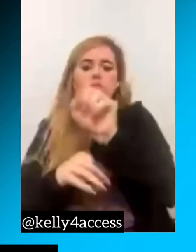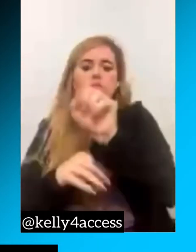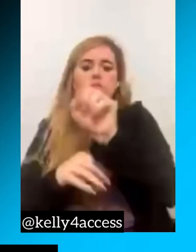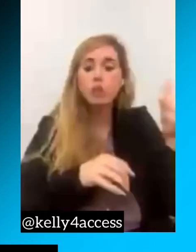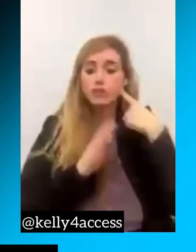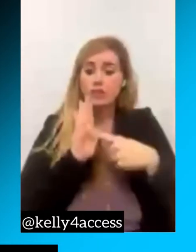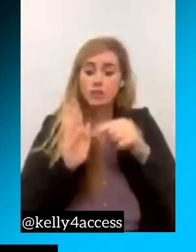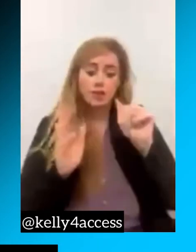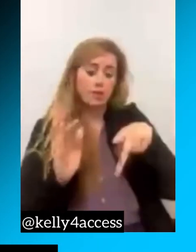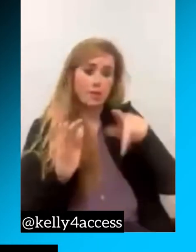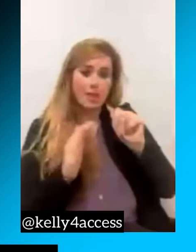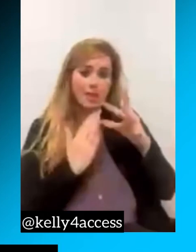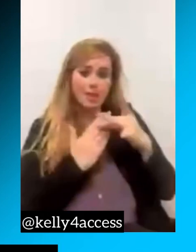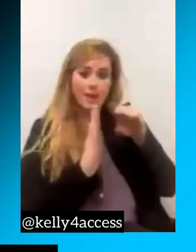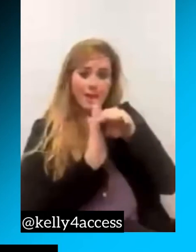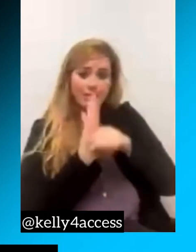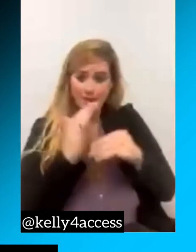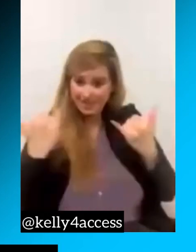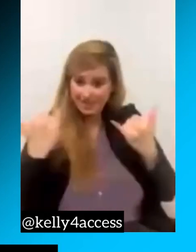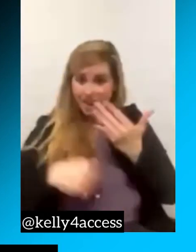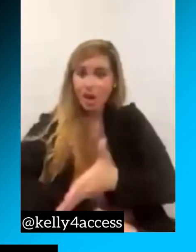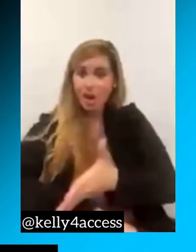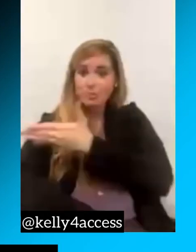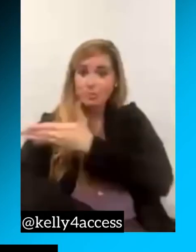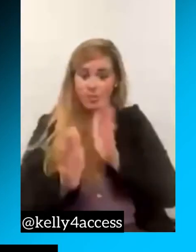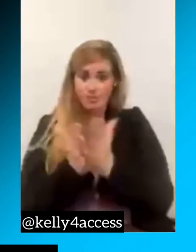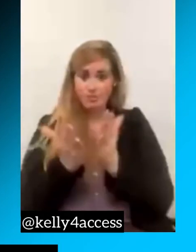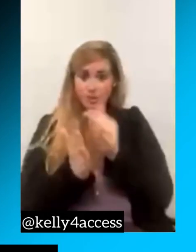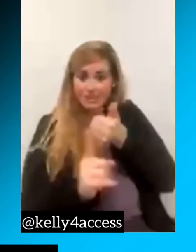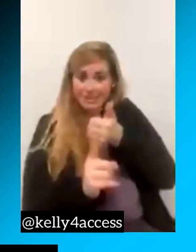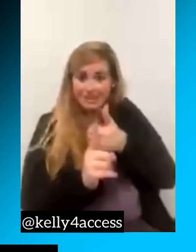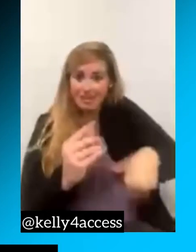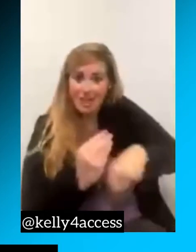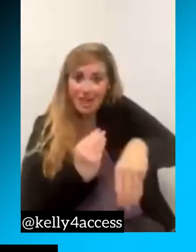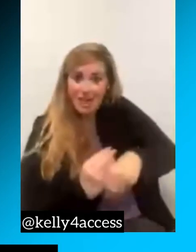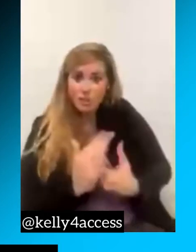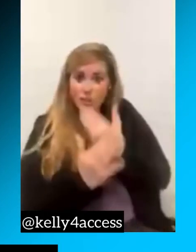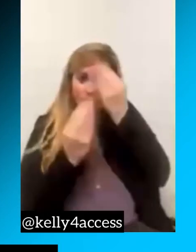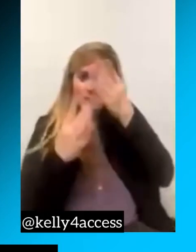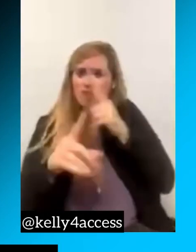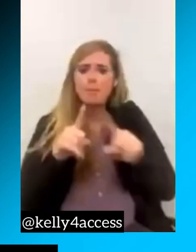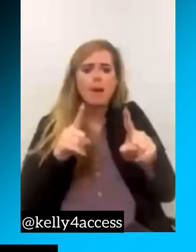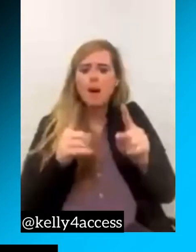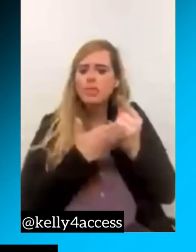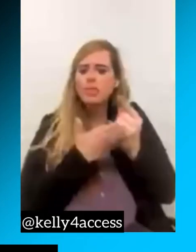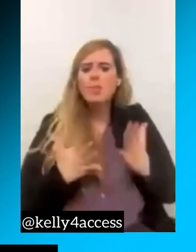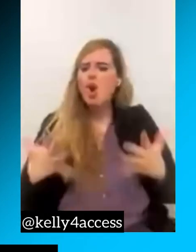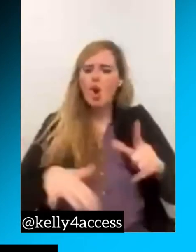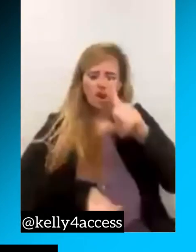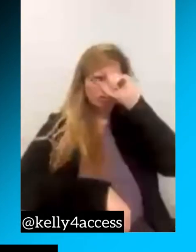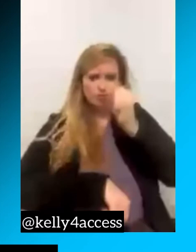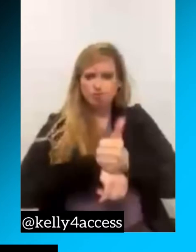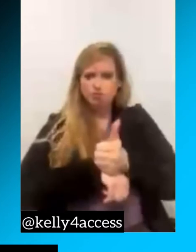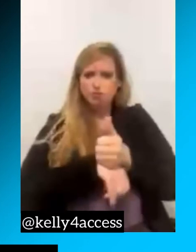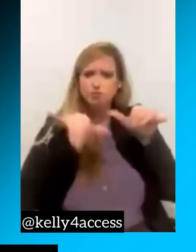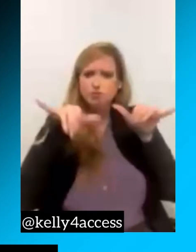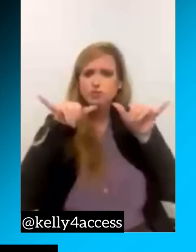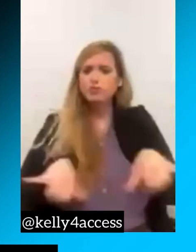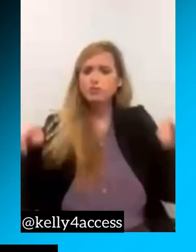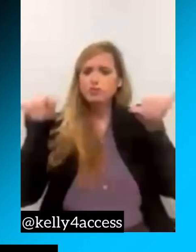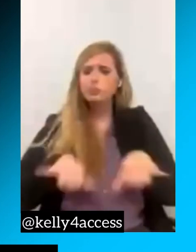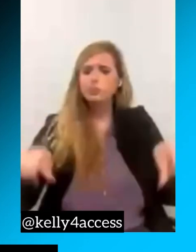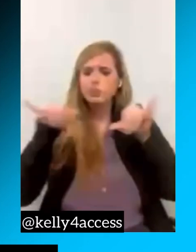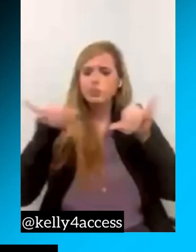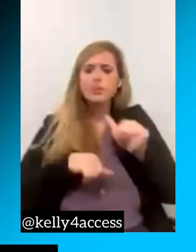update, sometimes falls through the cracks. So I think that there is a dissemination issue where like they need to find a better way of